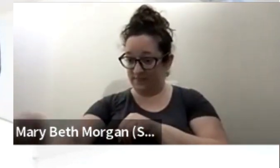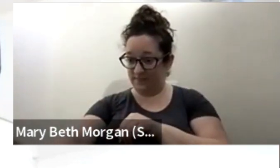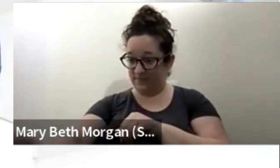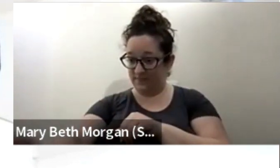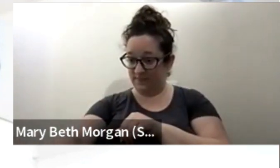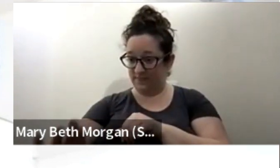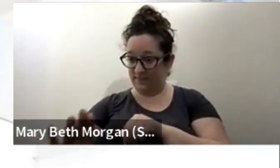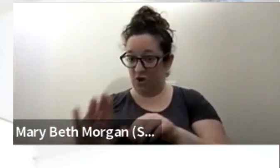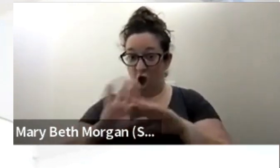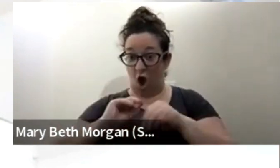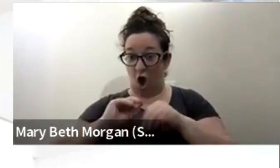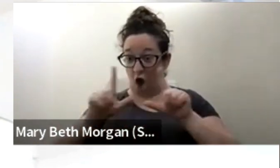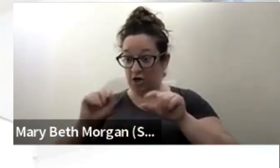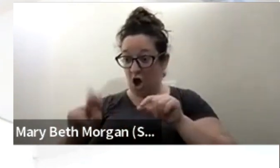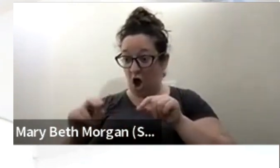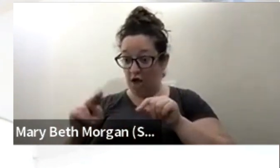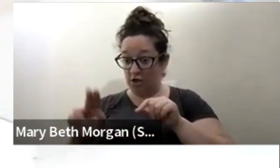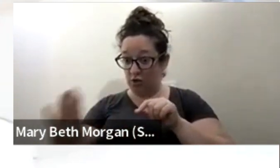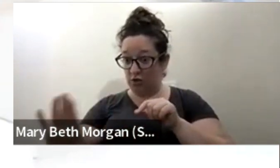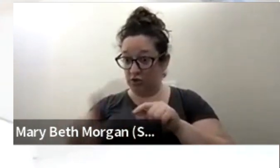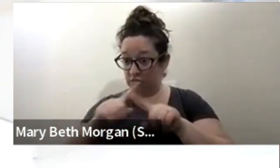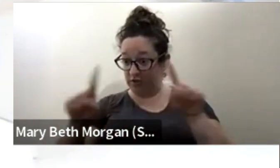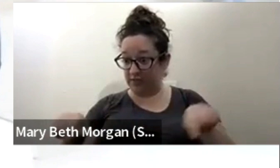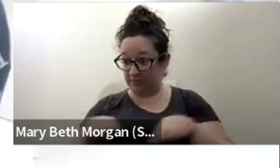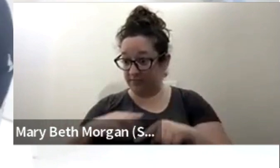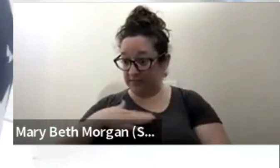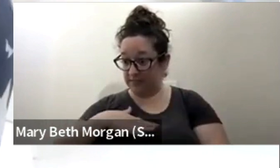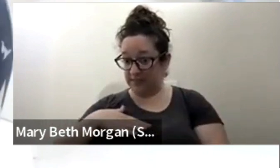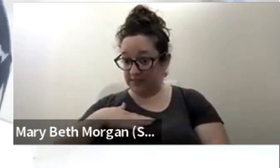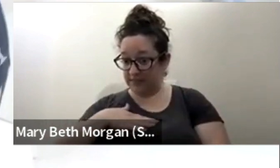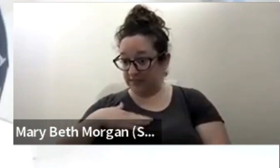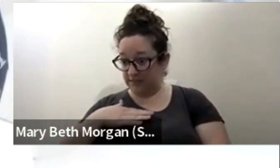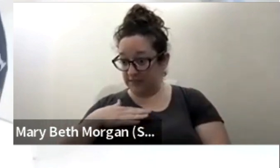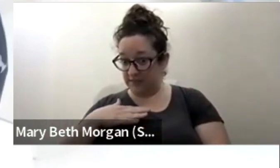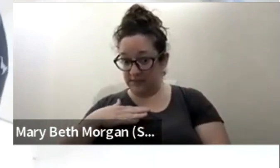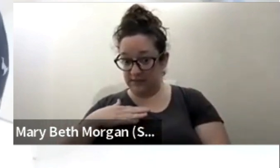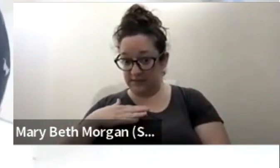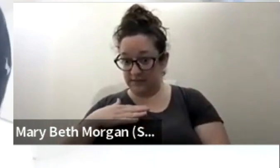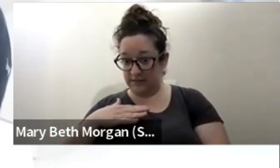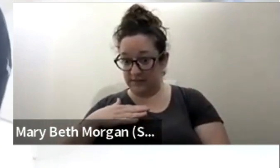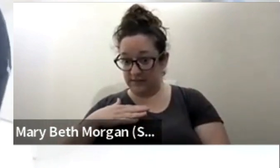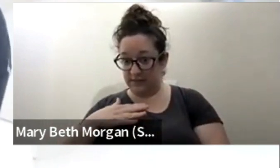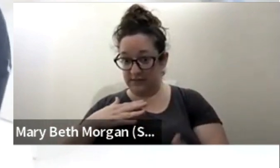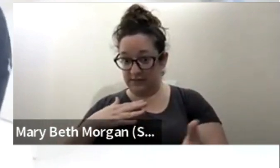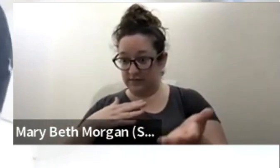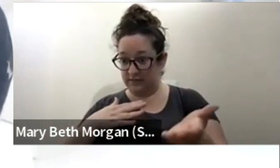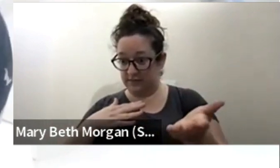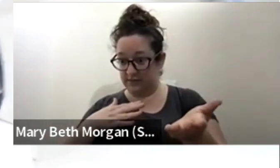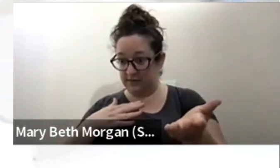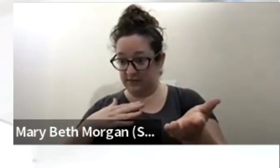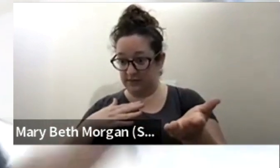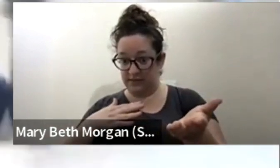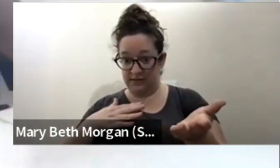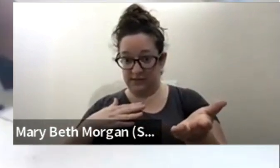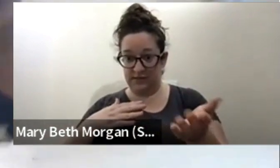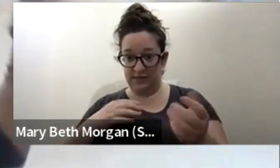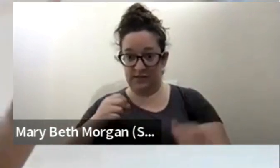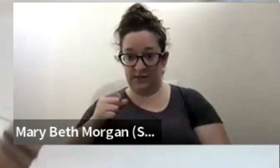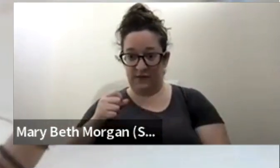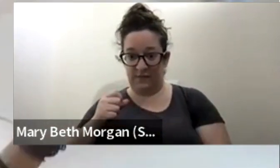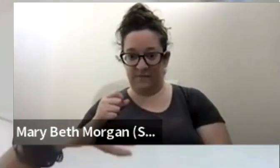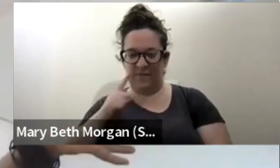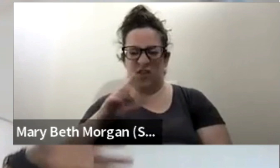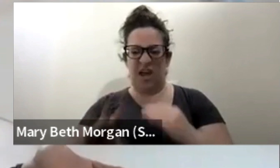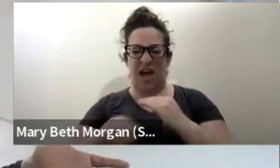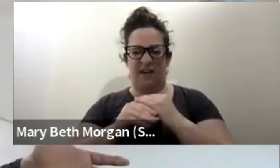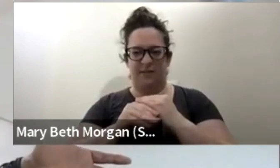almost wonderful doesn't necessarily mean, oh, great. It means how extraordinary. I've just suddenly had a whole door open